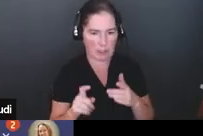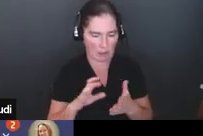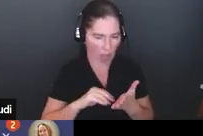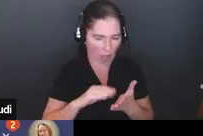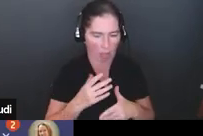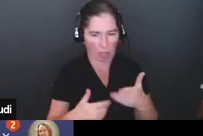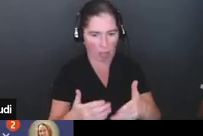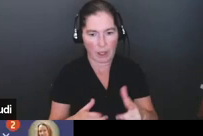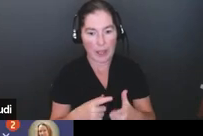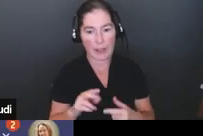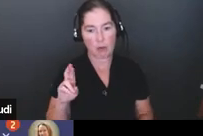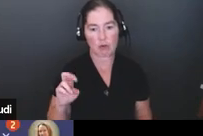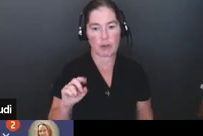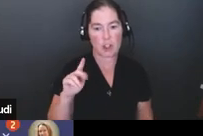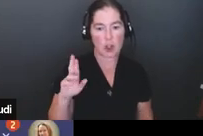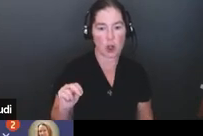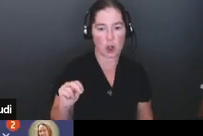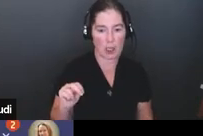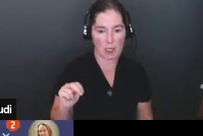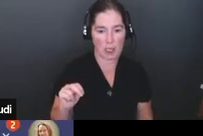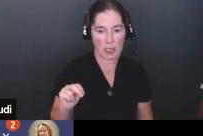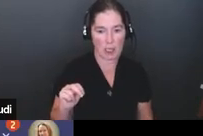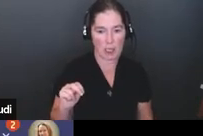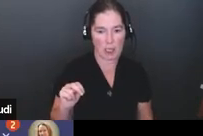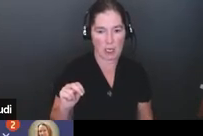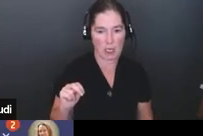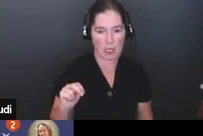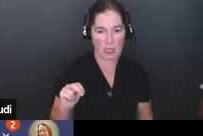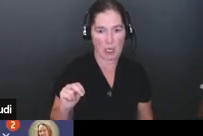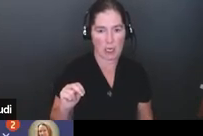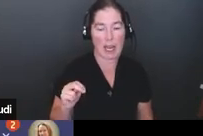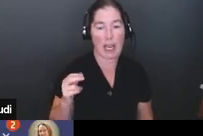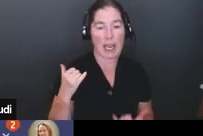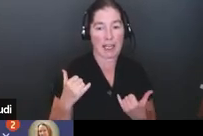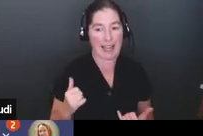I can click return. She can then see that